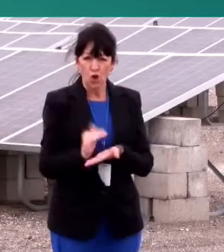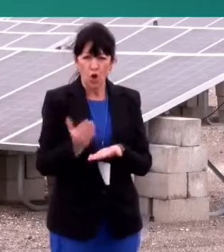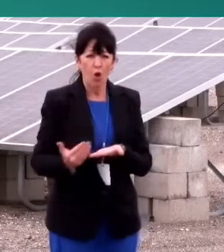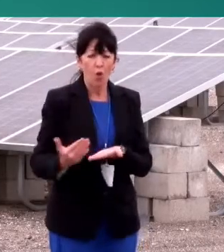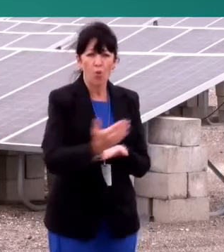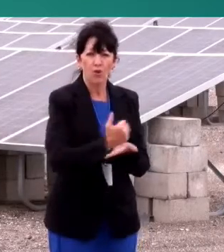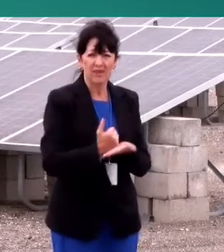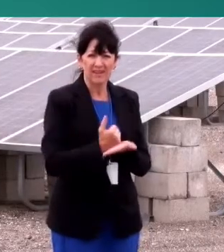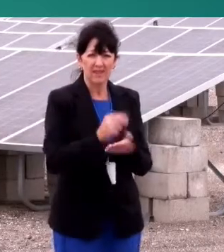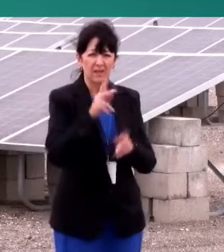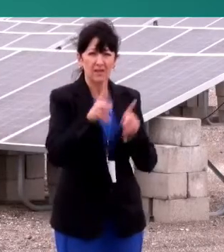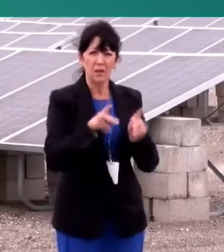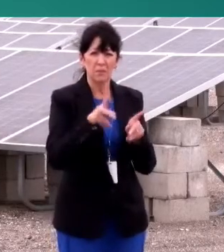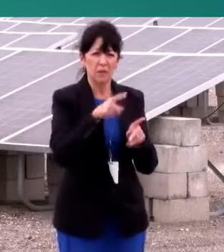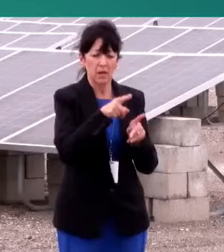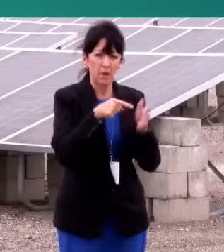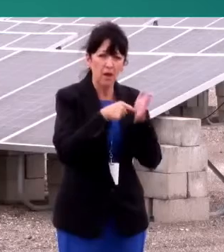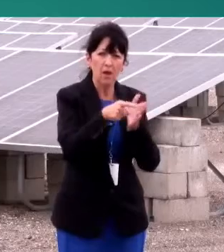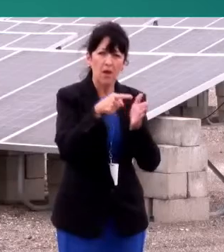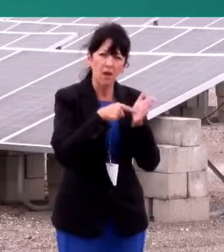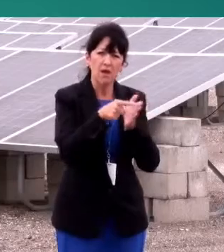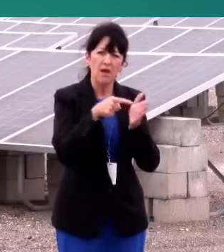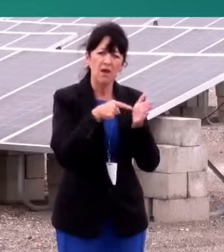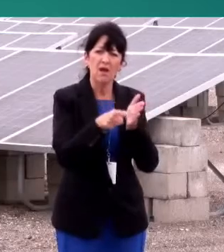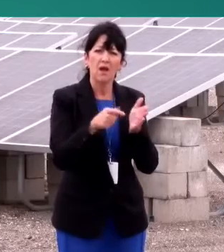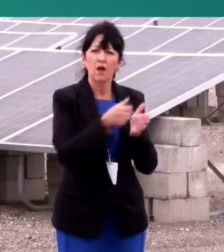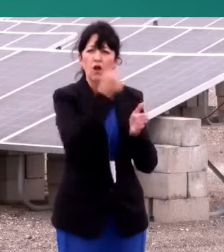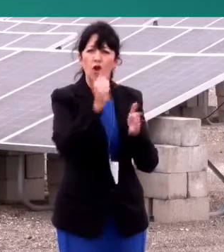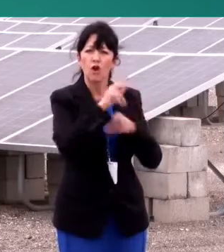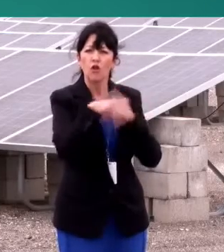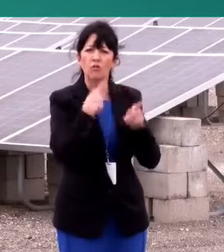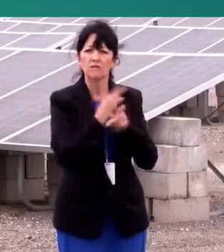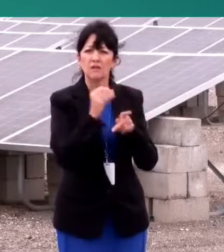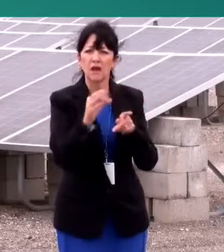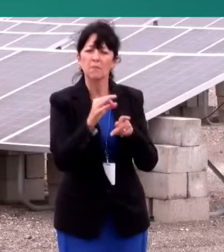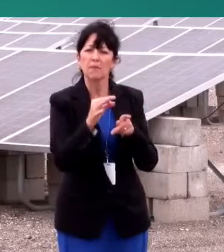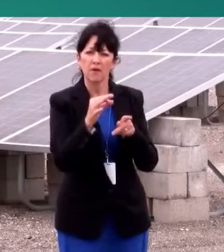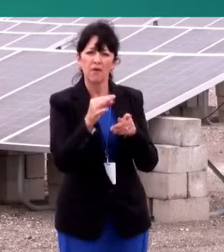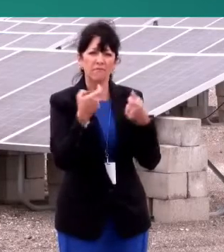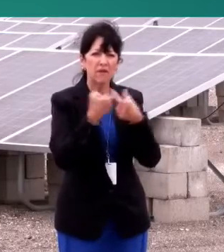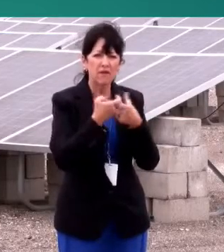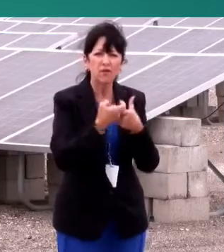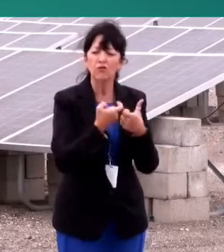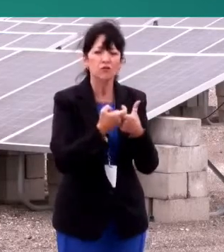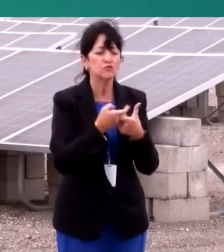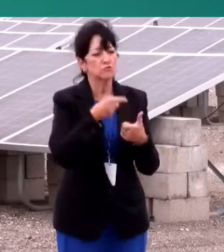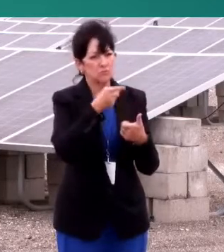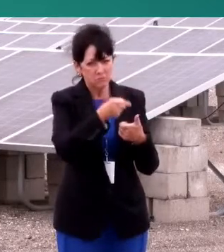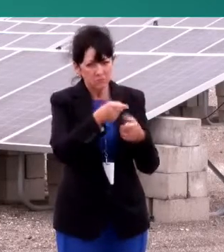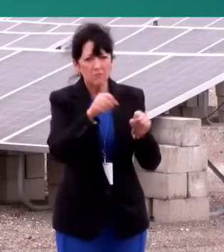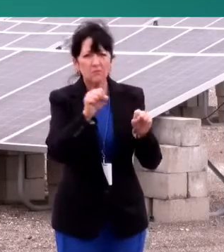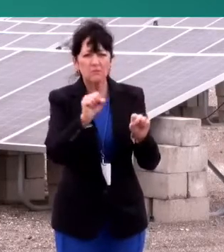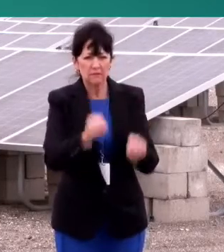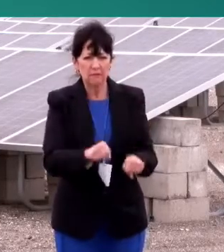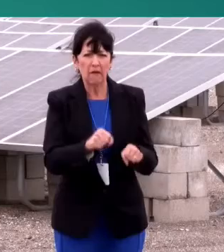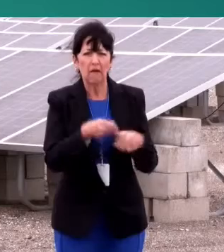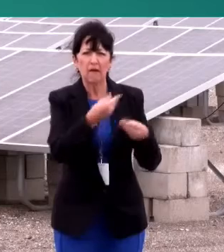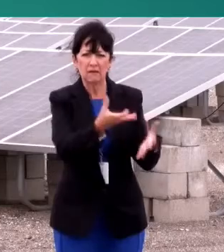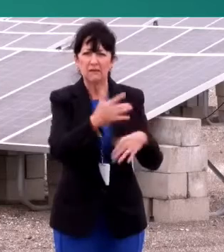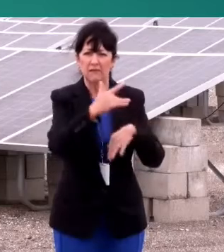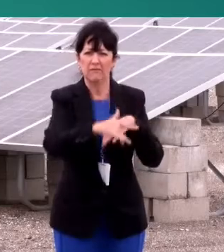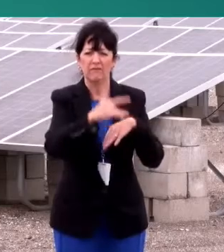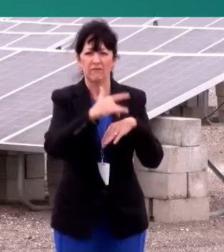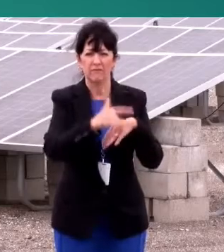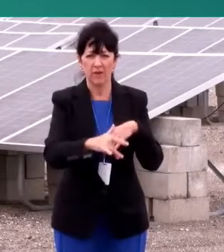for energy costs. By requiring that every project guarantee on a regular basis that at